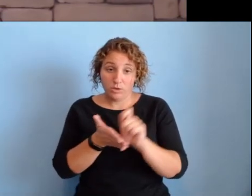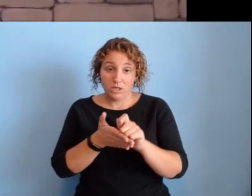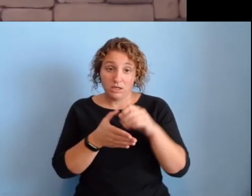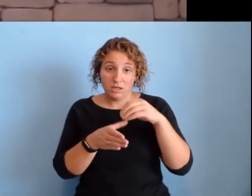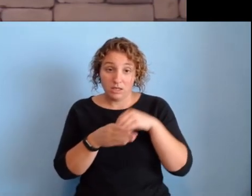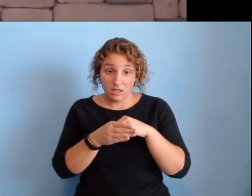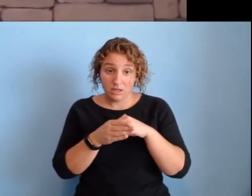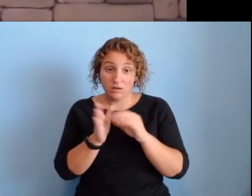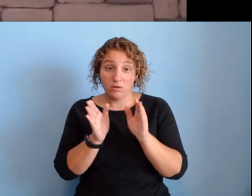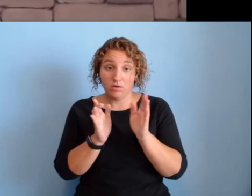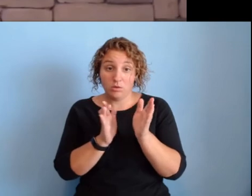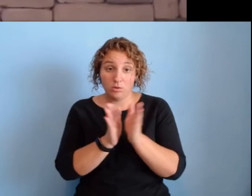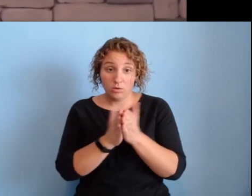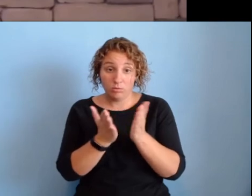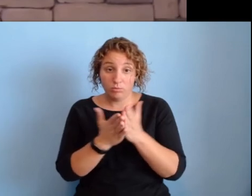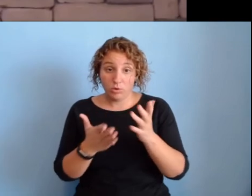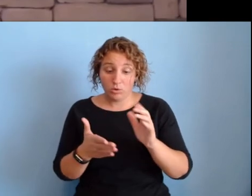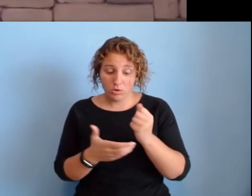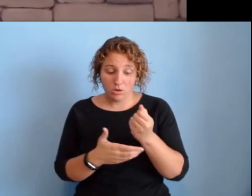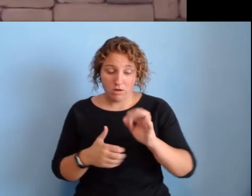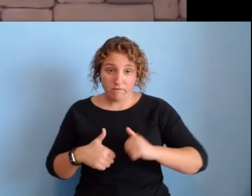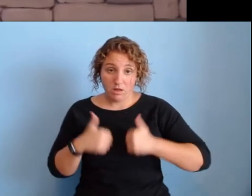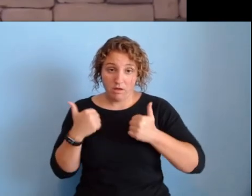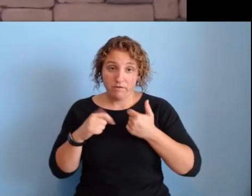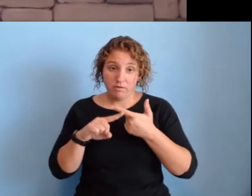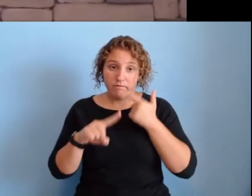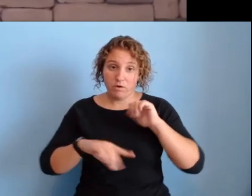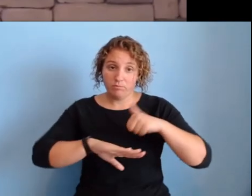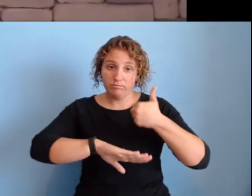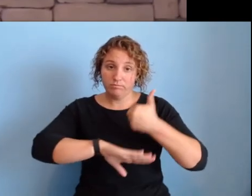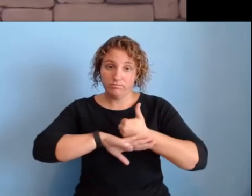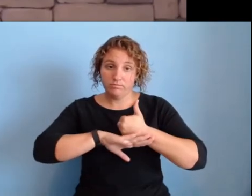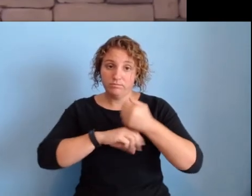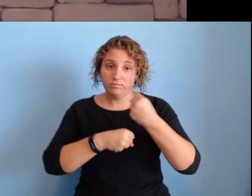from the foundation of the world.